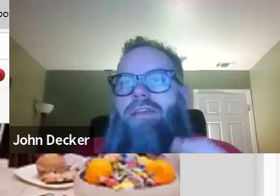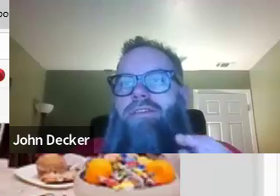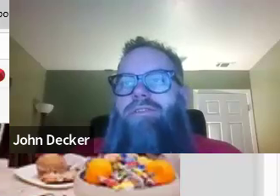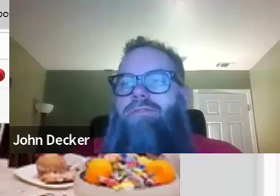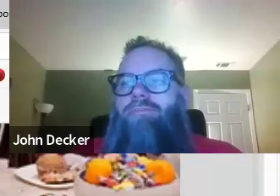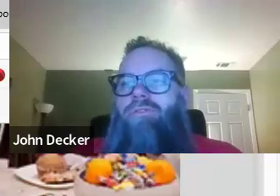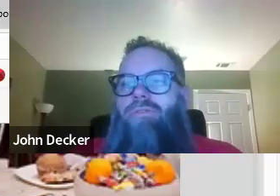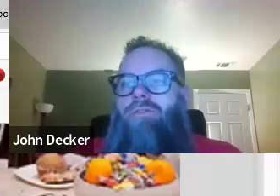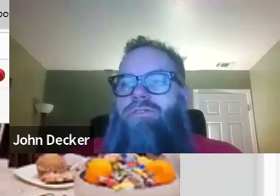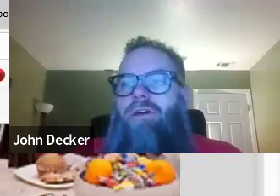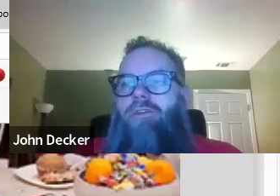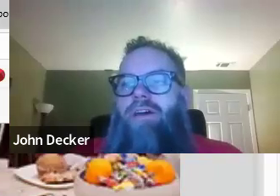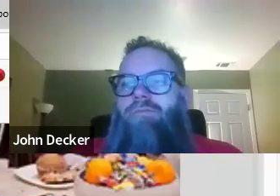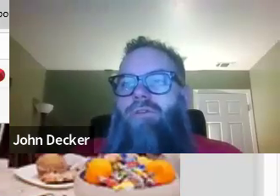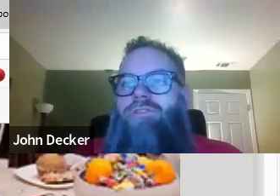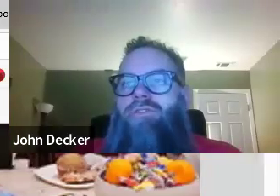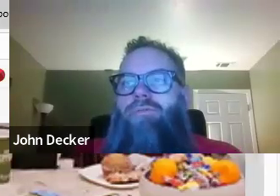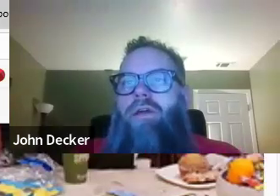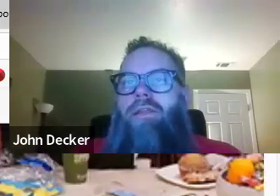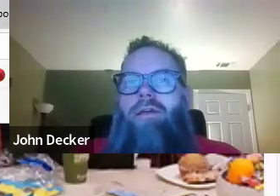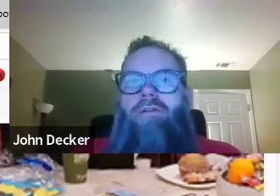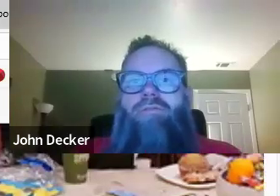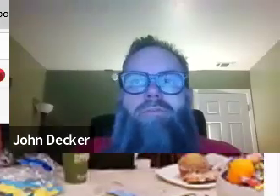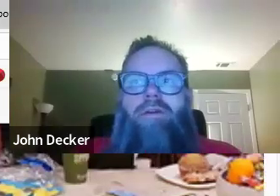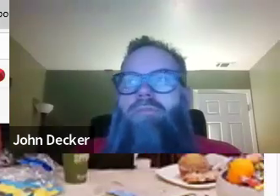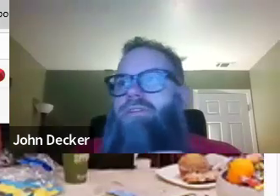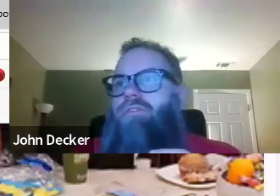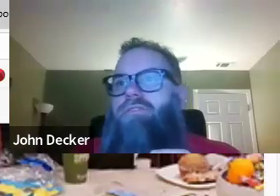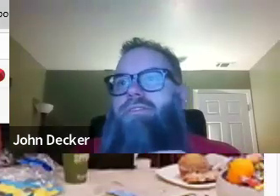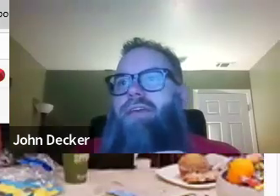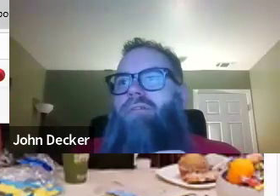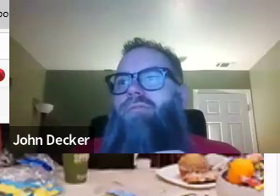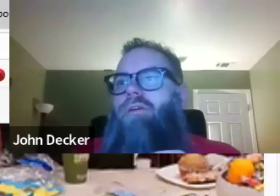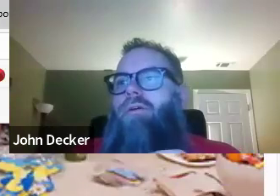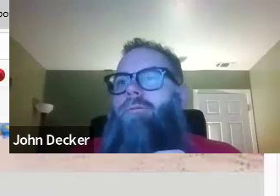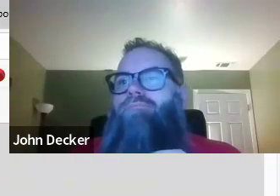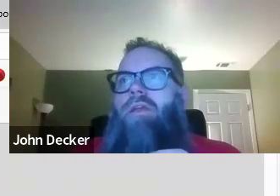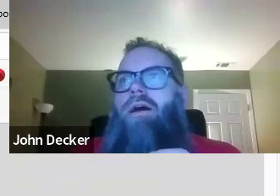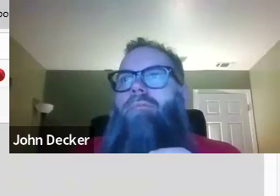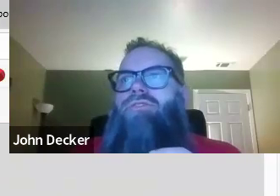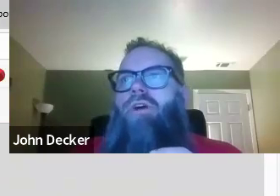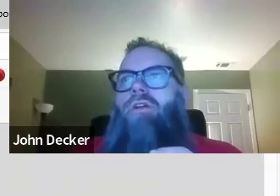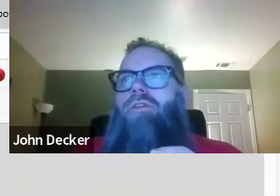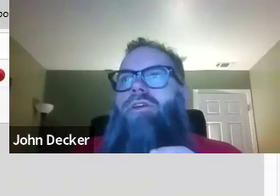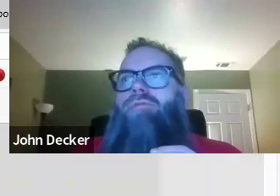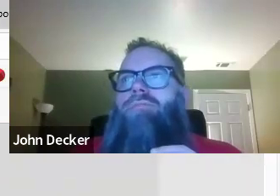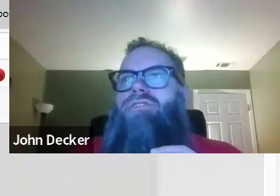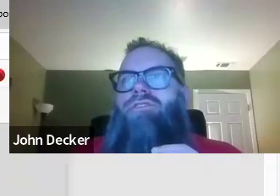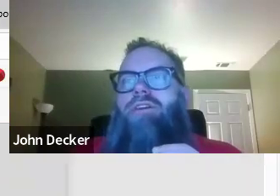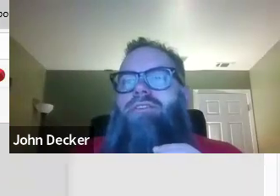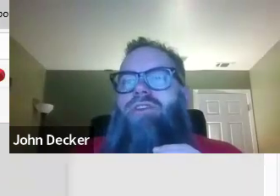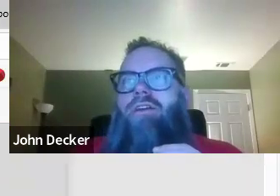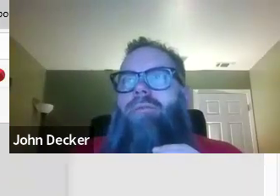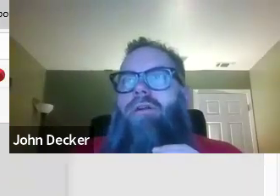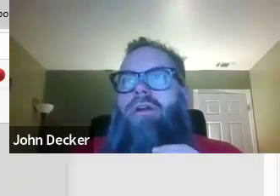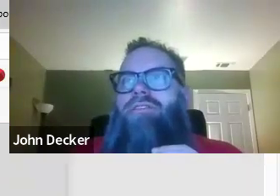So, and thanks to some of you that also helped out in volunteering for it from the community services staff. There's an article in here from